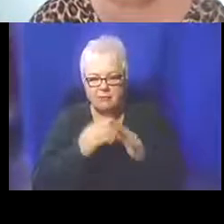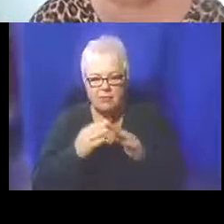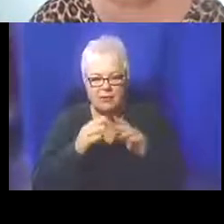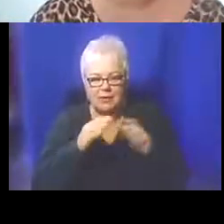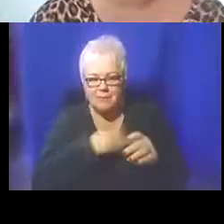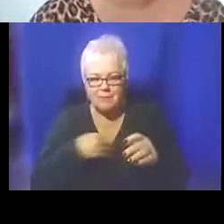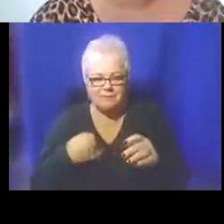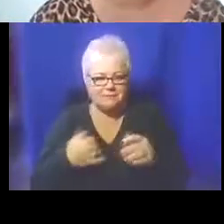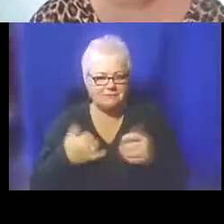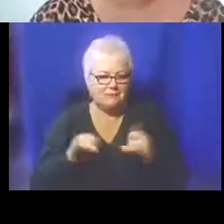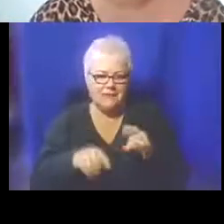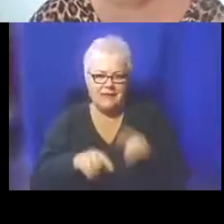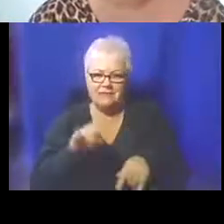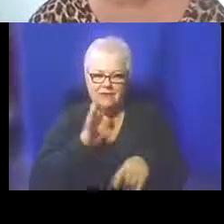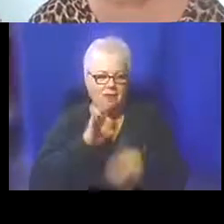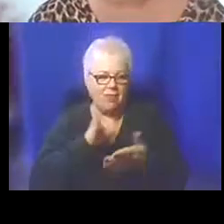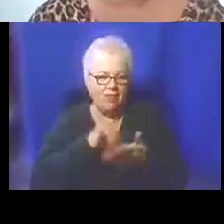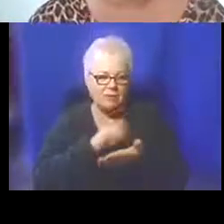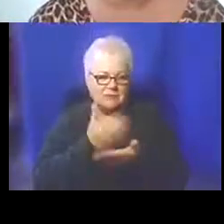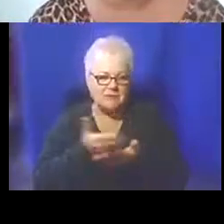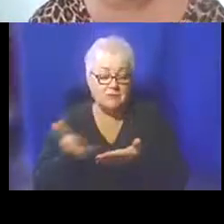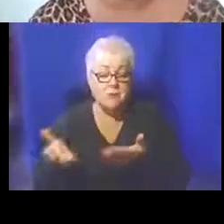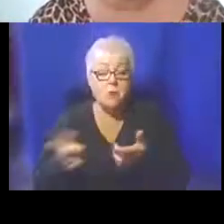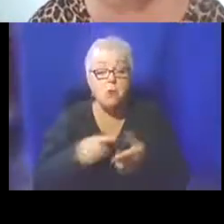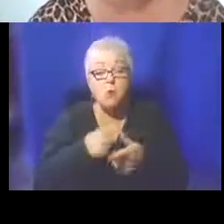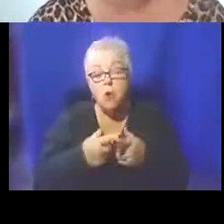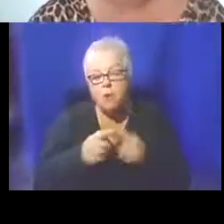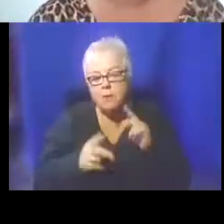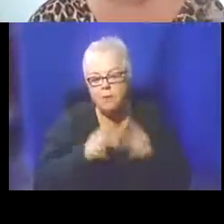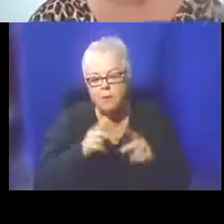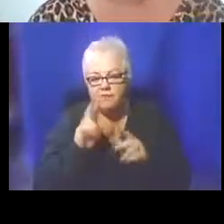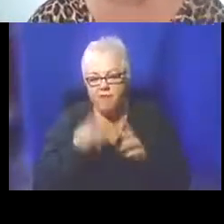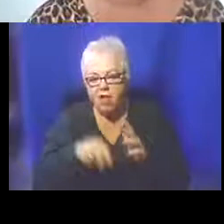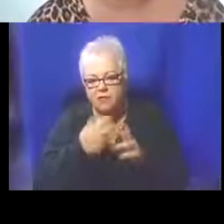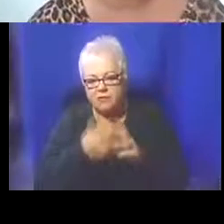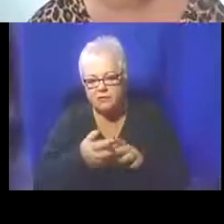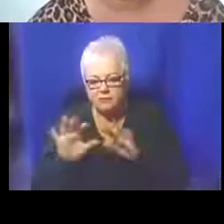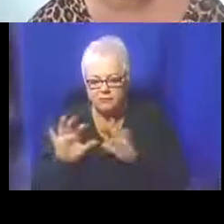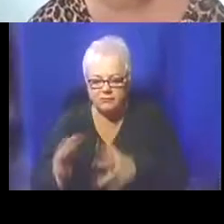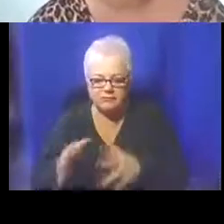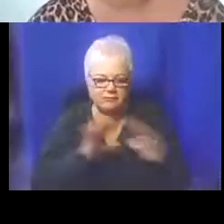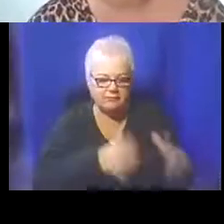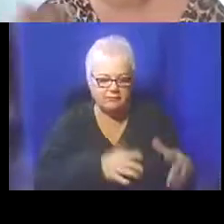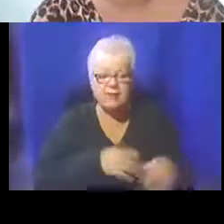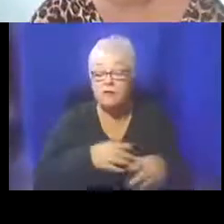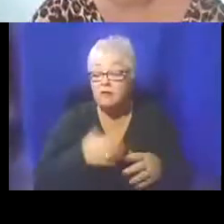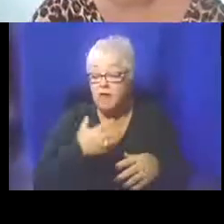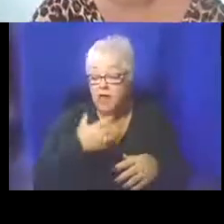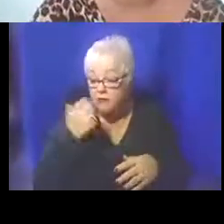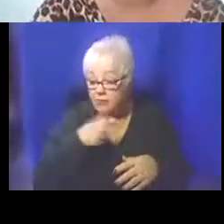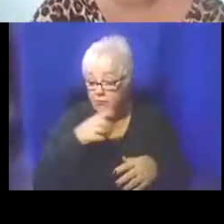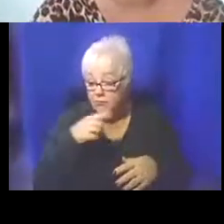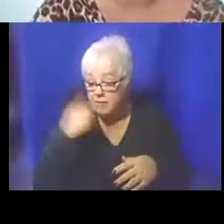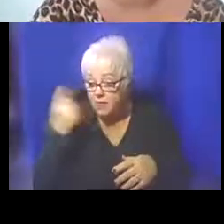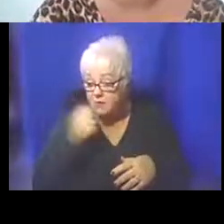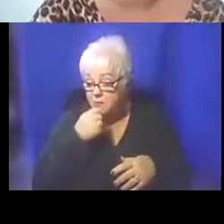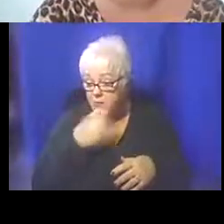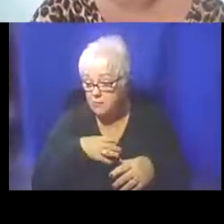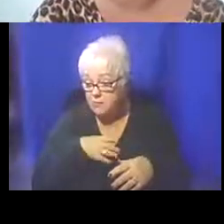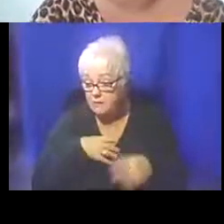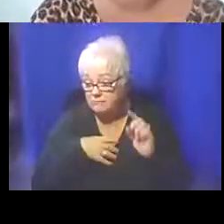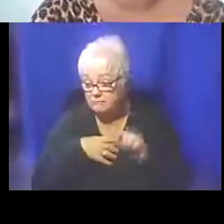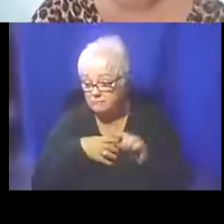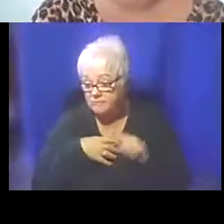talk about those things. Or again, folks fall into tropes. So they see an angry Black woman instead of seeing someone